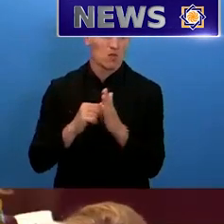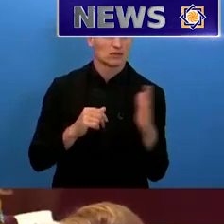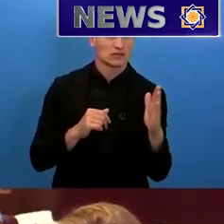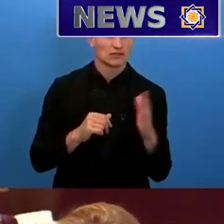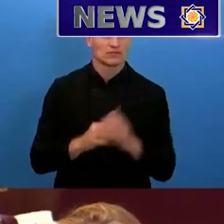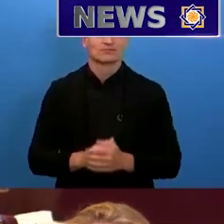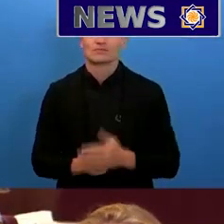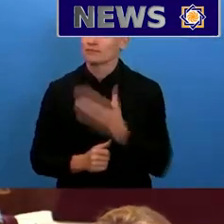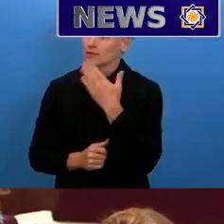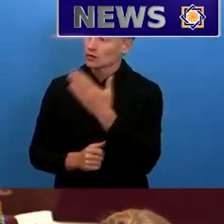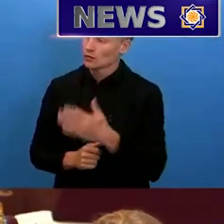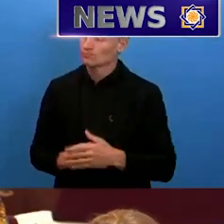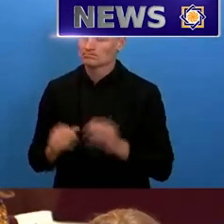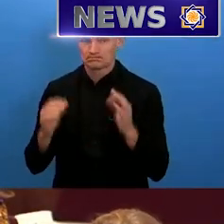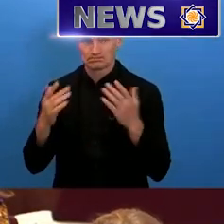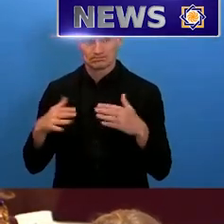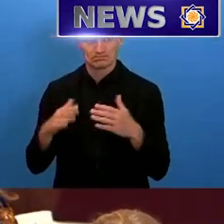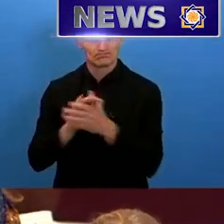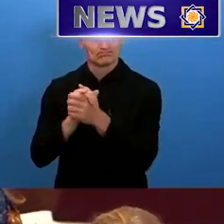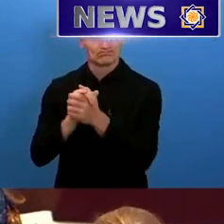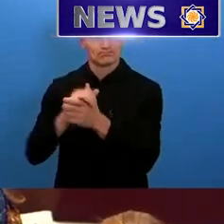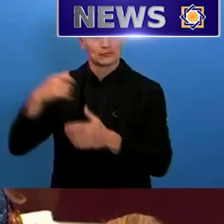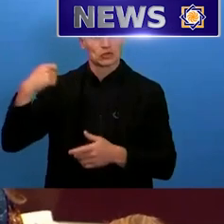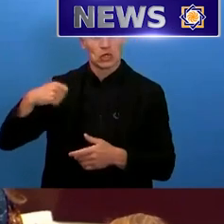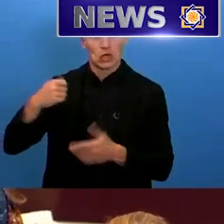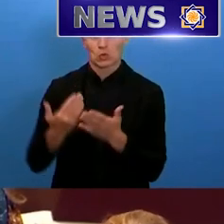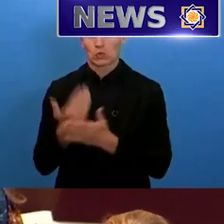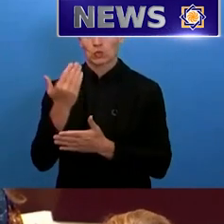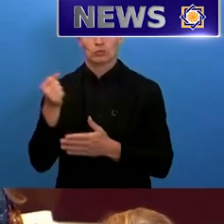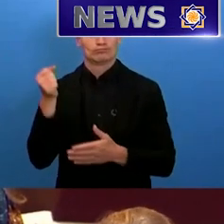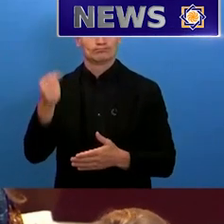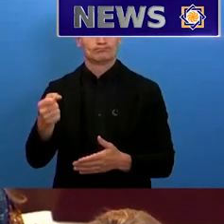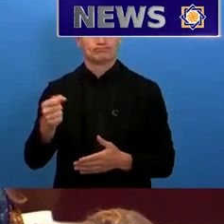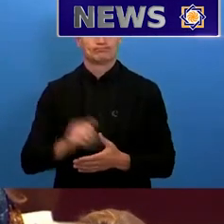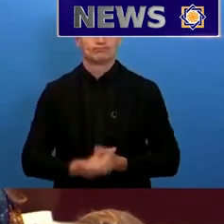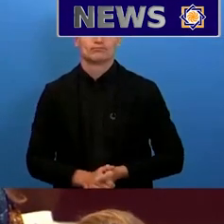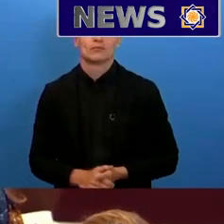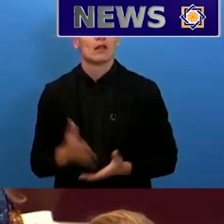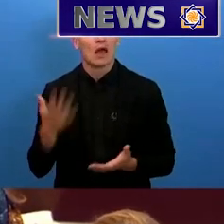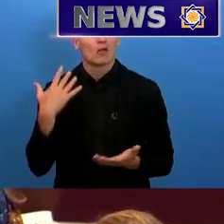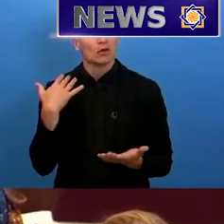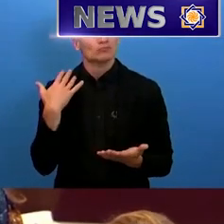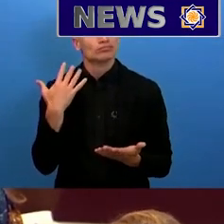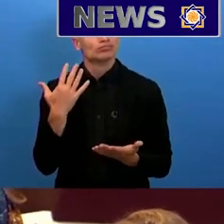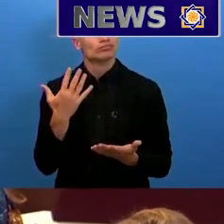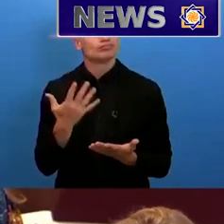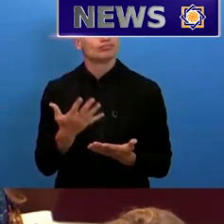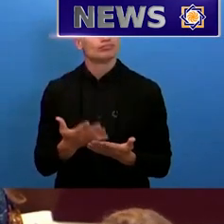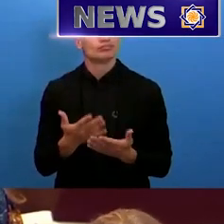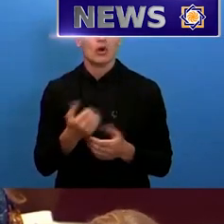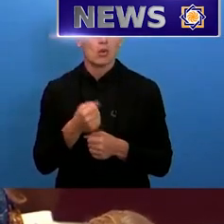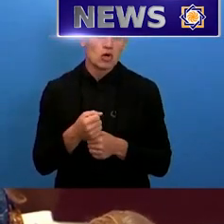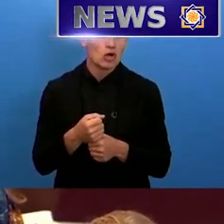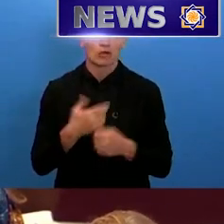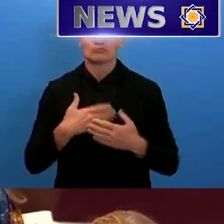14, 2007. With these words, Mr. President Armenag Aprahamian began his speech at the 17th session of the Expert Mechanisms in